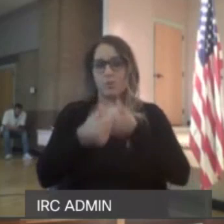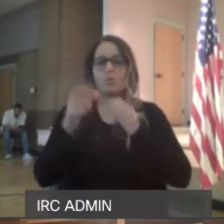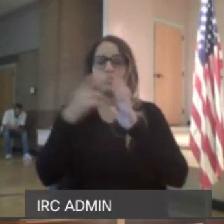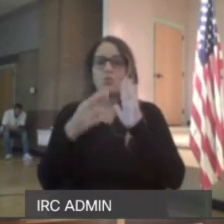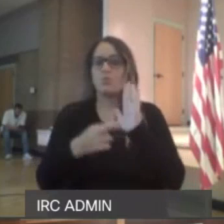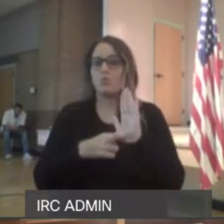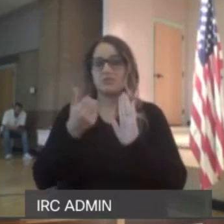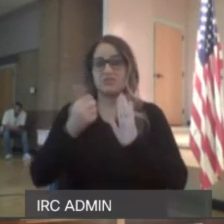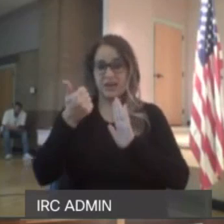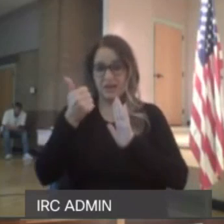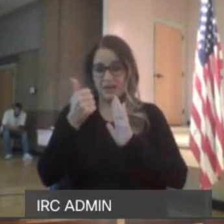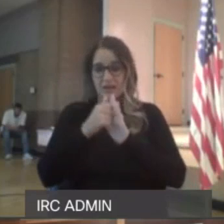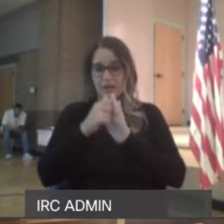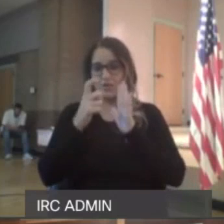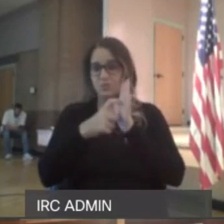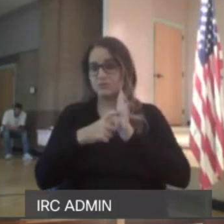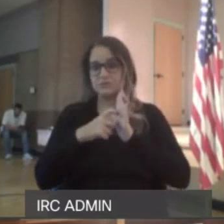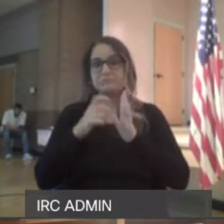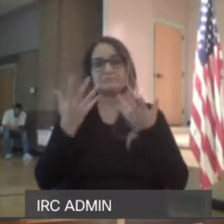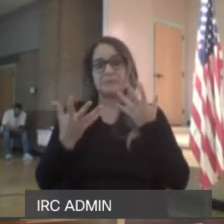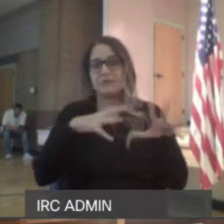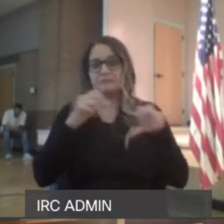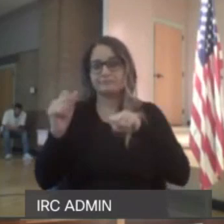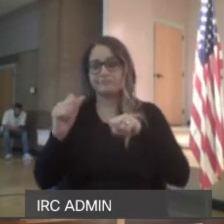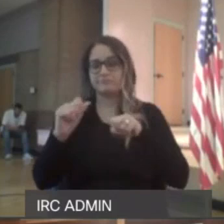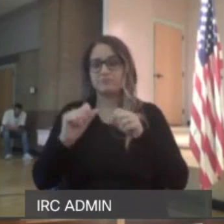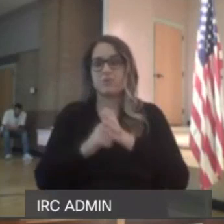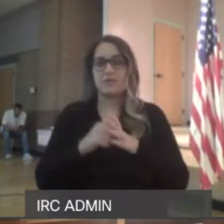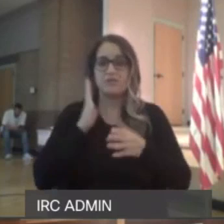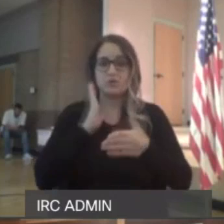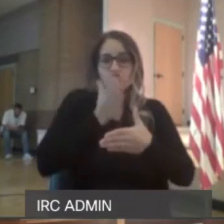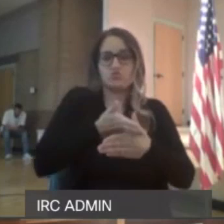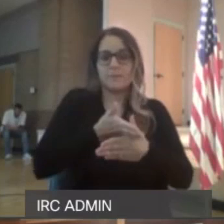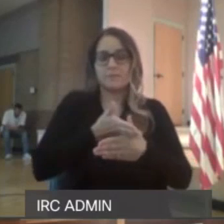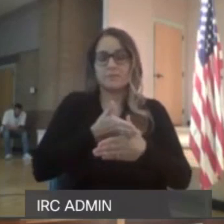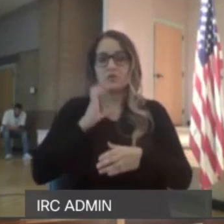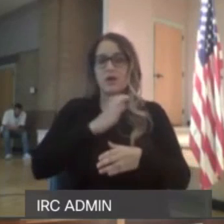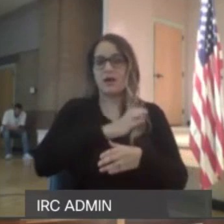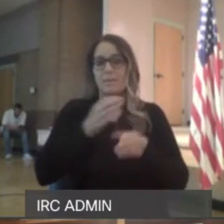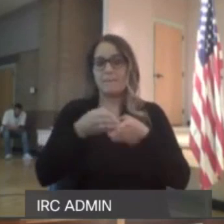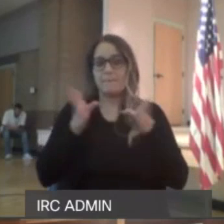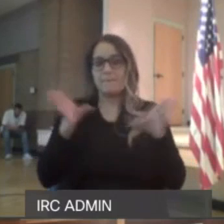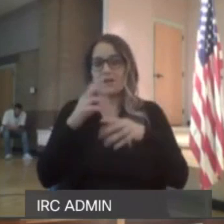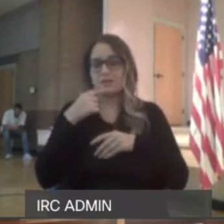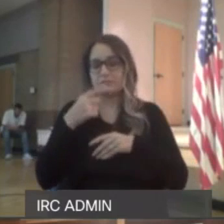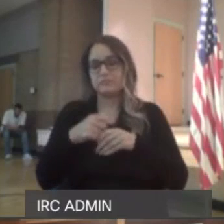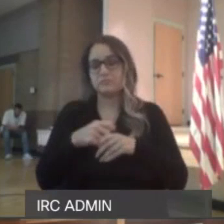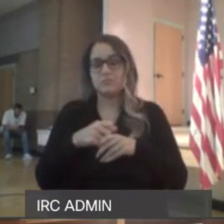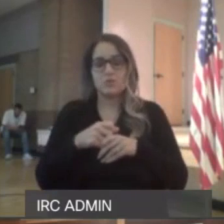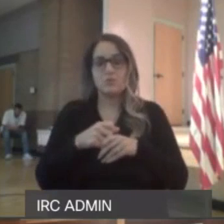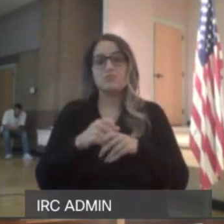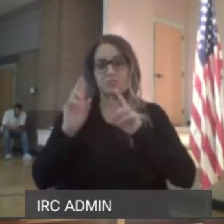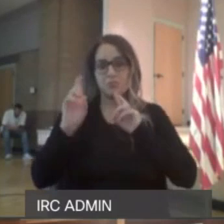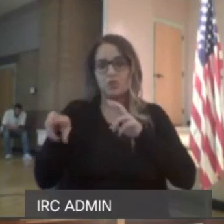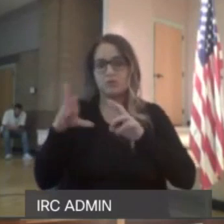proper decorum or any other guidelines may be asked to leave. Any breach of the peace or disruption of a commissioned public hearing may be the cause of report to